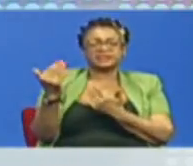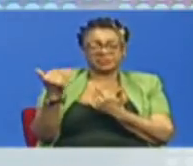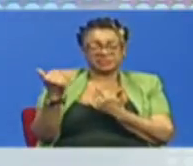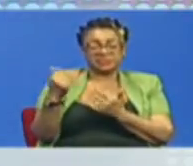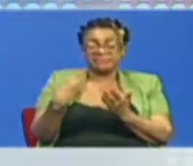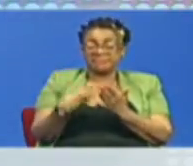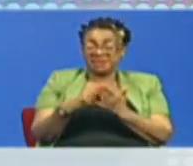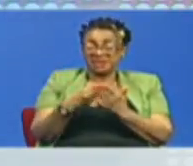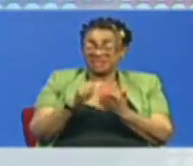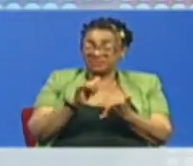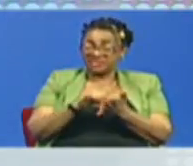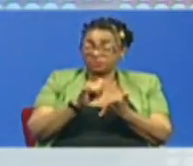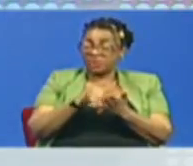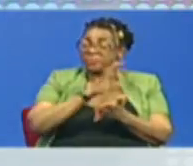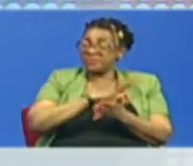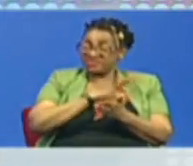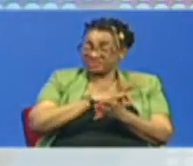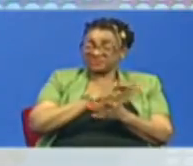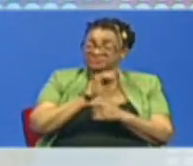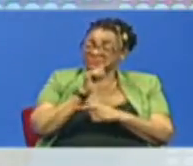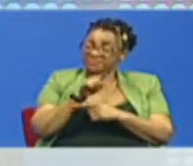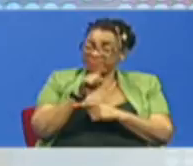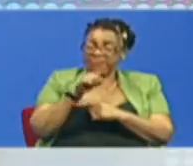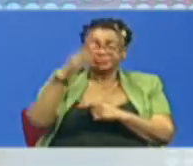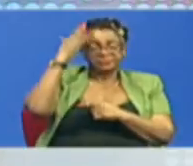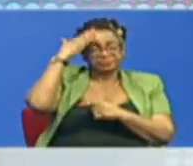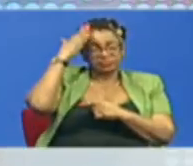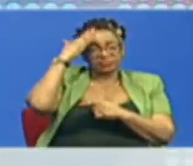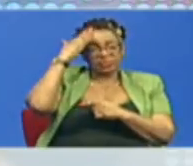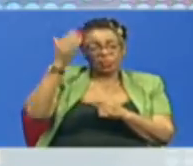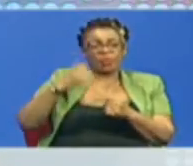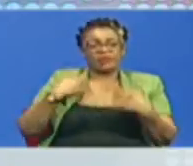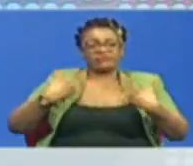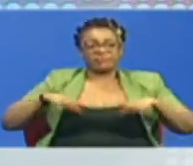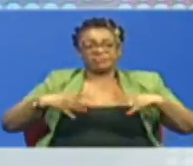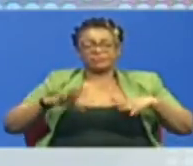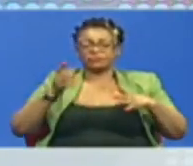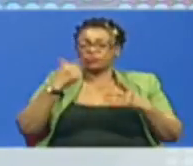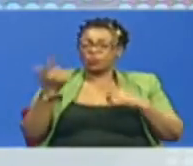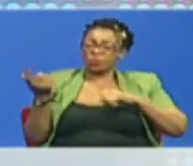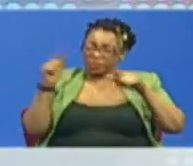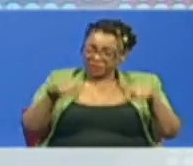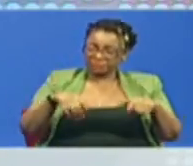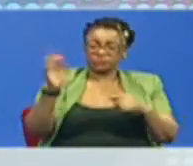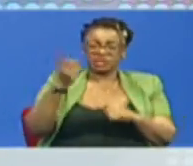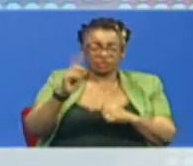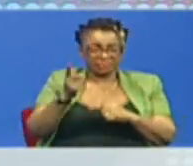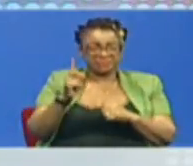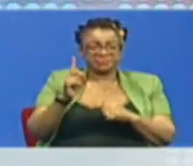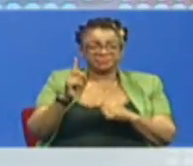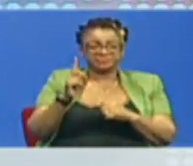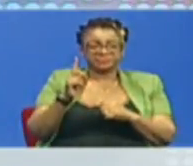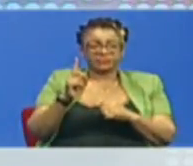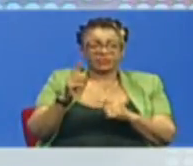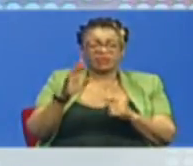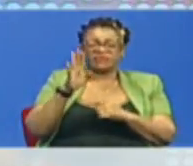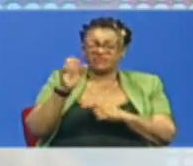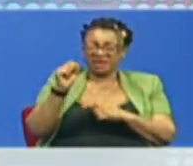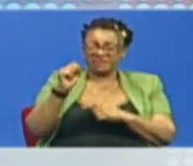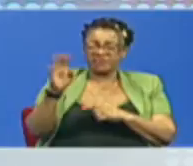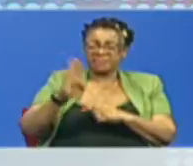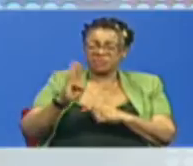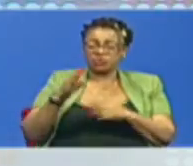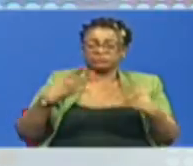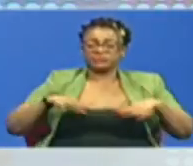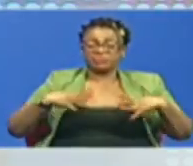money that they will be gaining, noting that there are people who come to Nairobi and it is estimated about 5 million people are in Nairobi